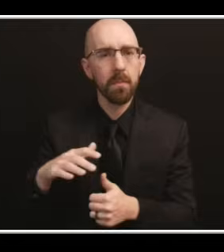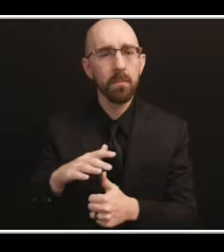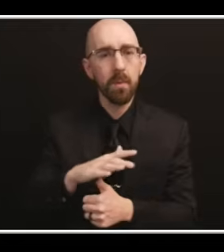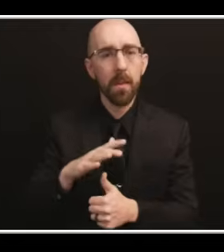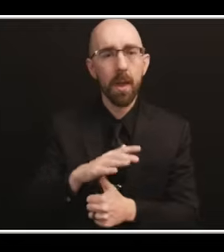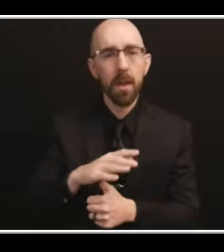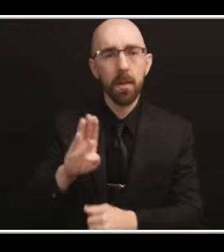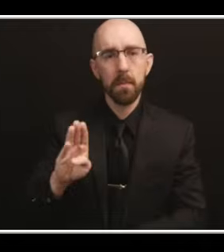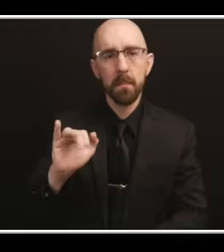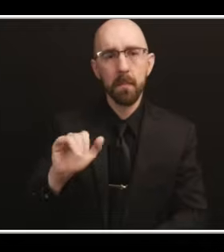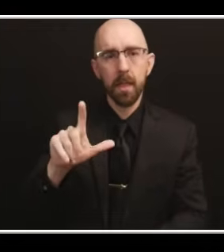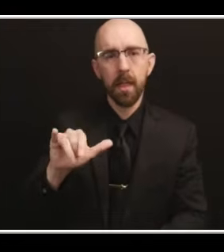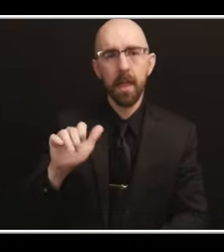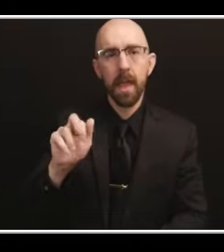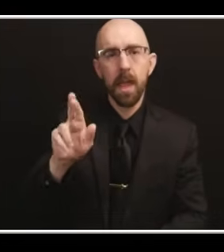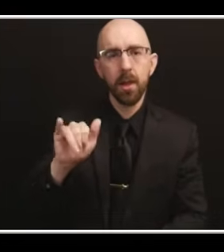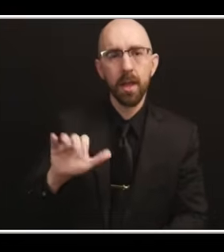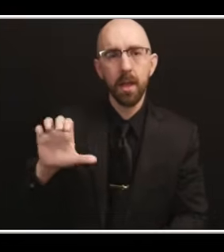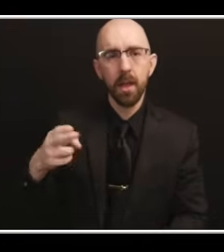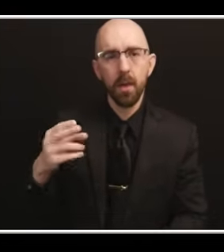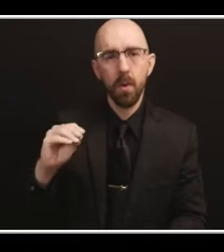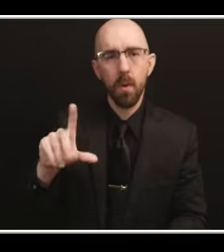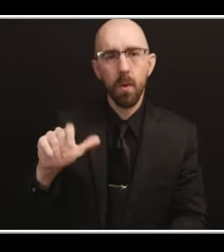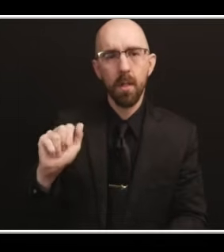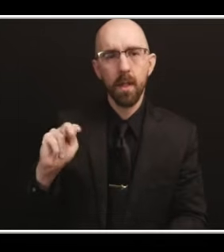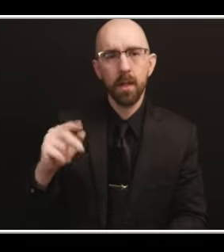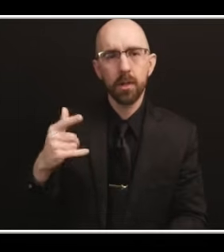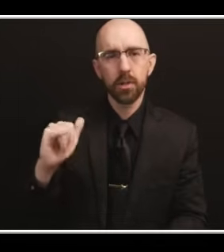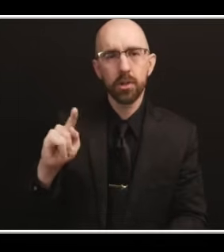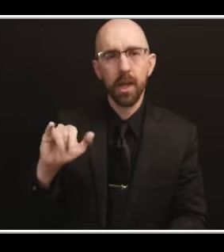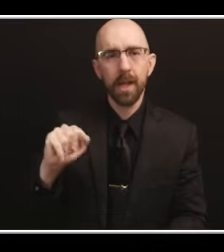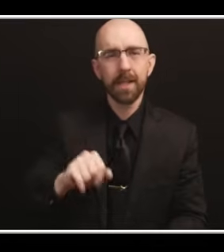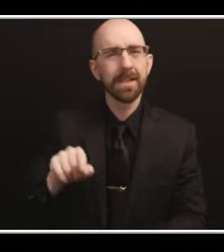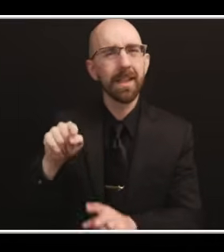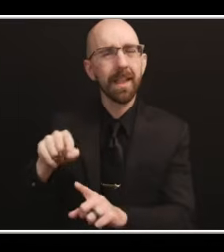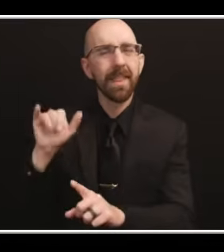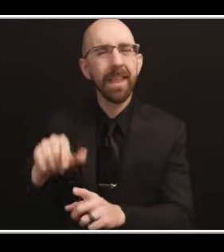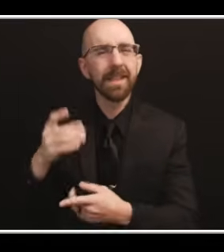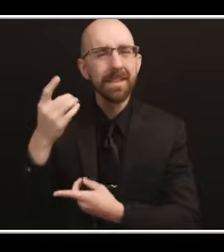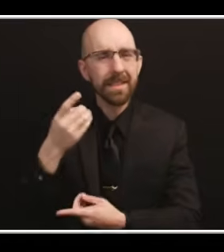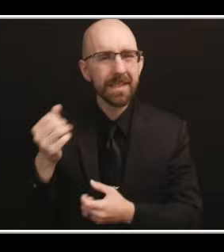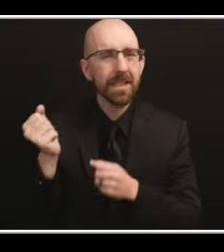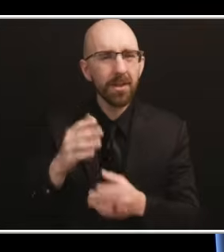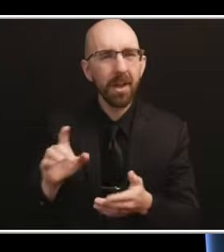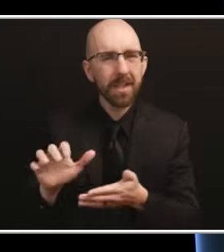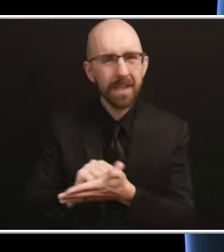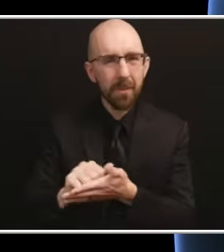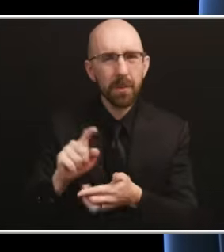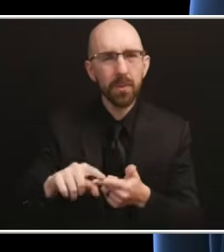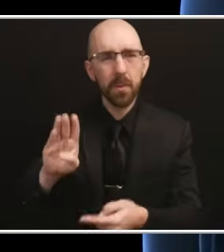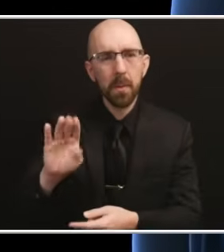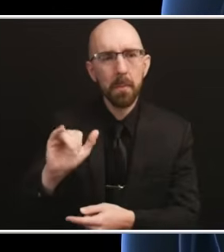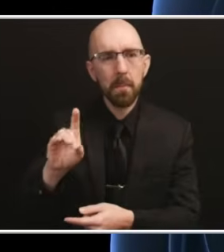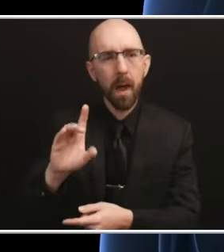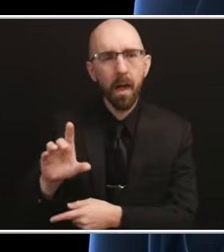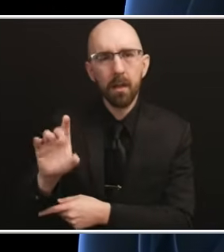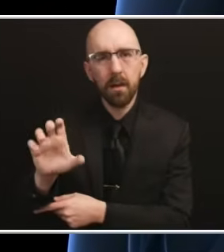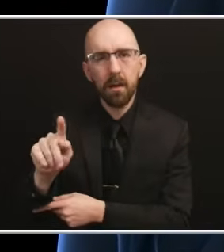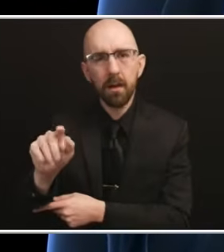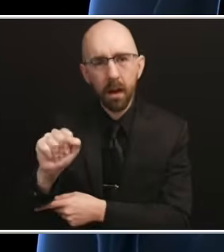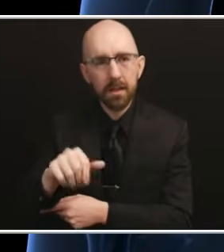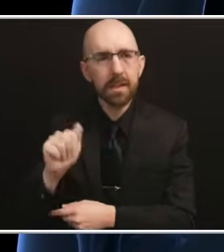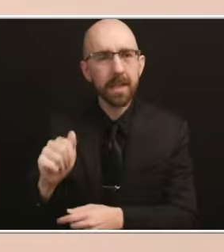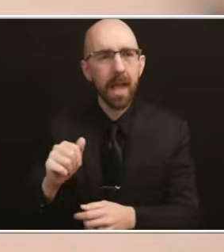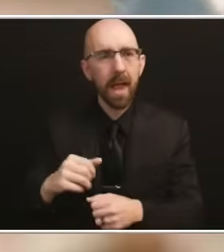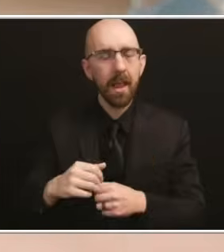biliary cholangitis is an autoimmune disease that causes damage to the bile ducts. It can lead to inflammation and damage of the